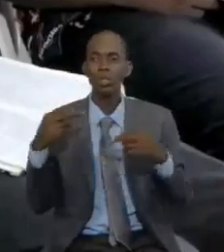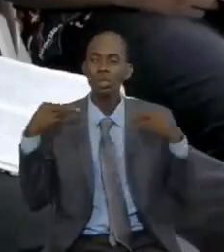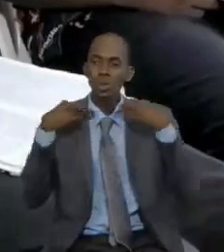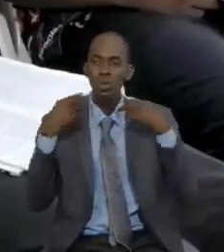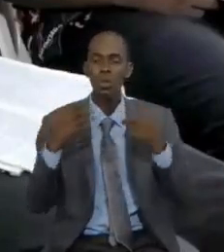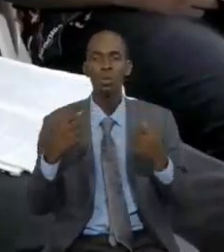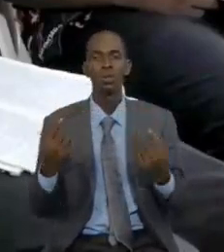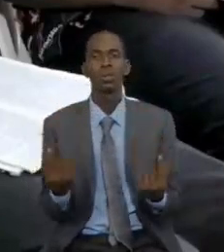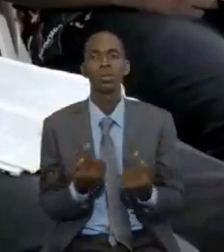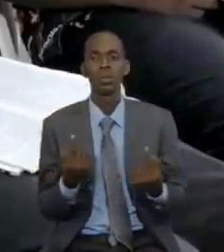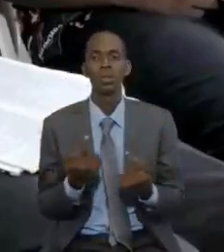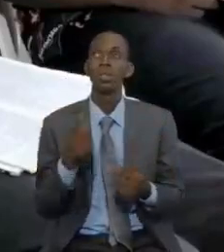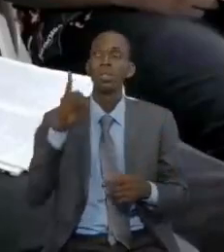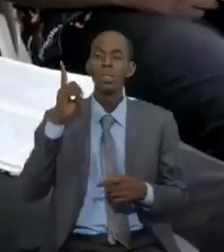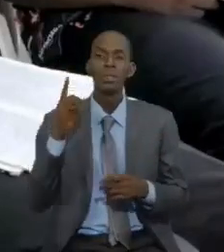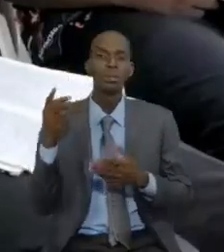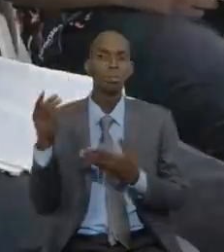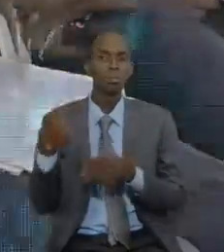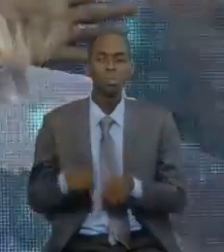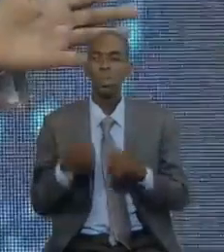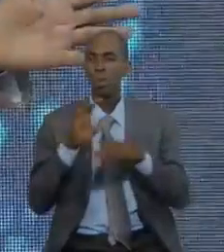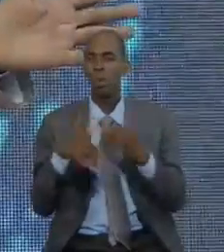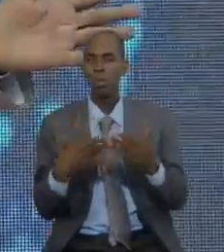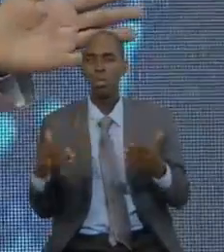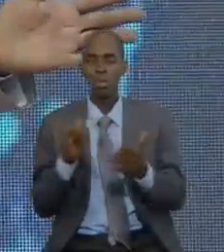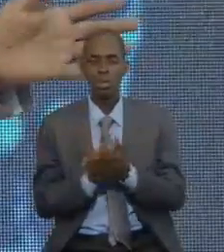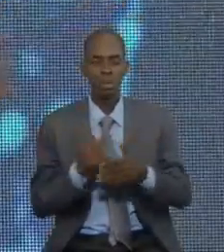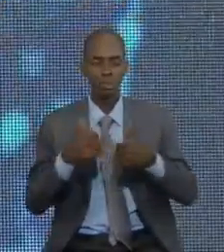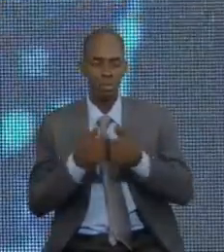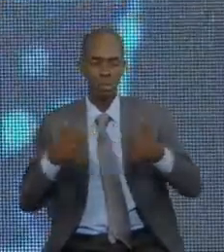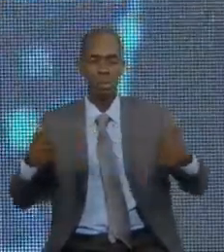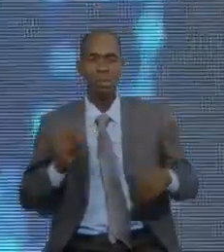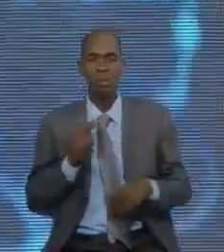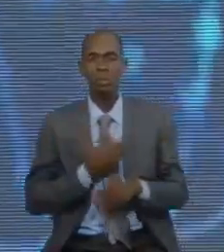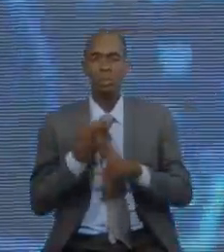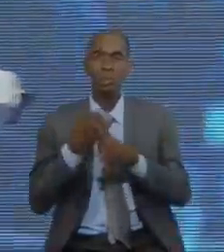He breaks all the things that separated us from God.